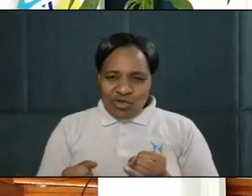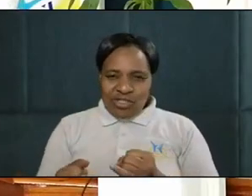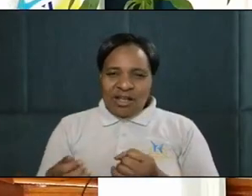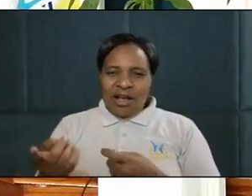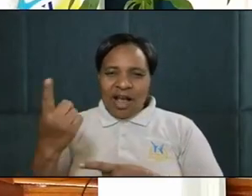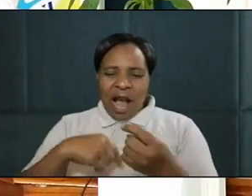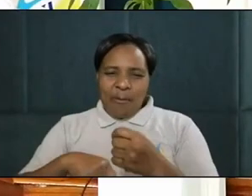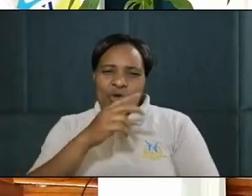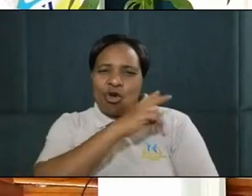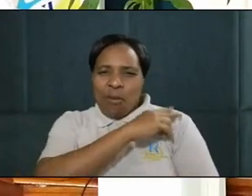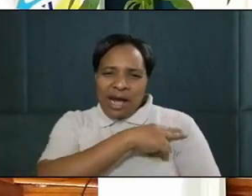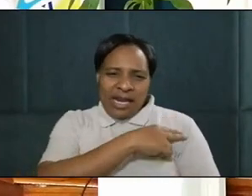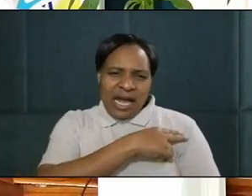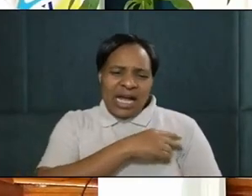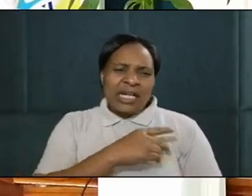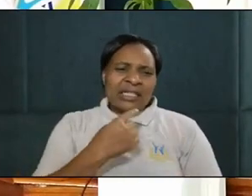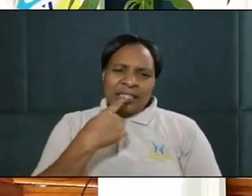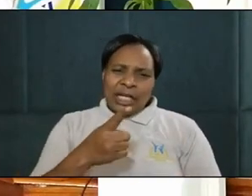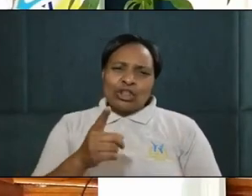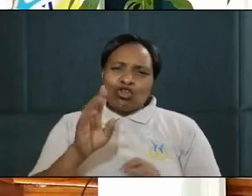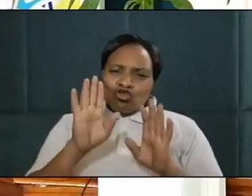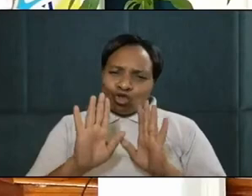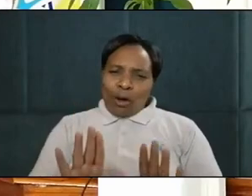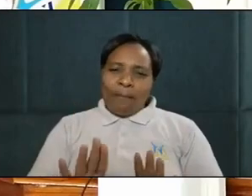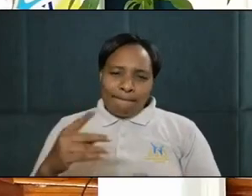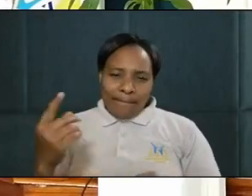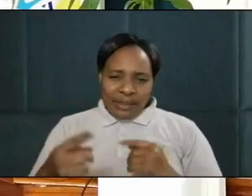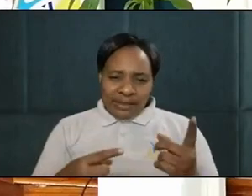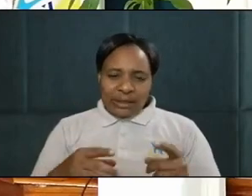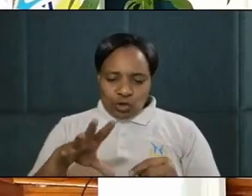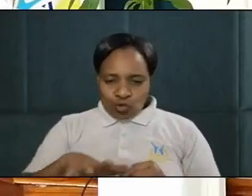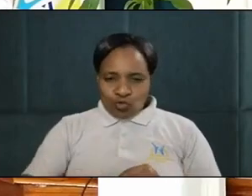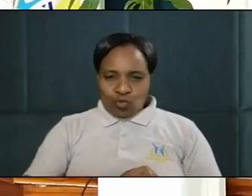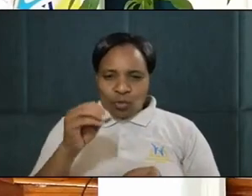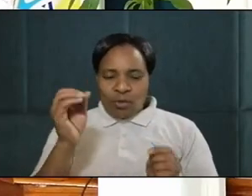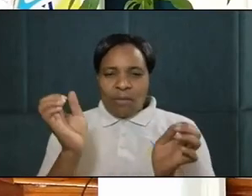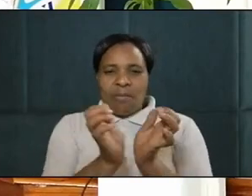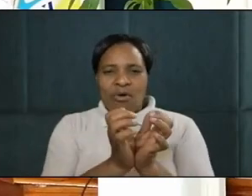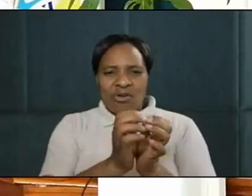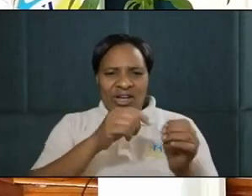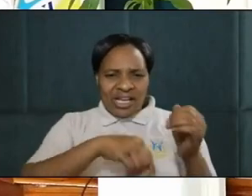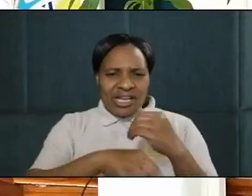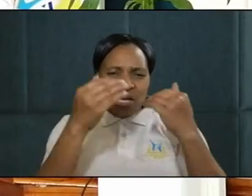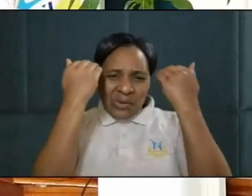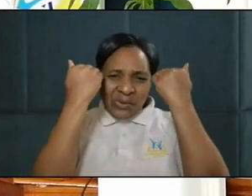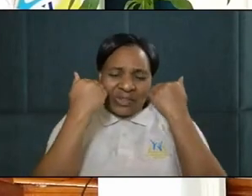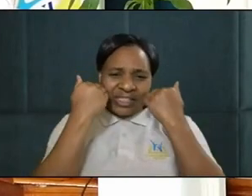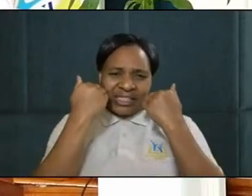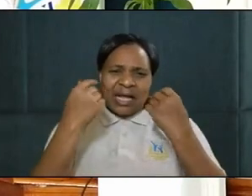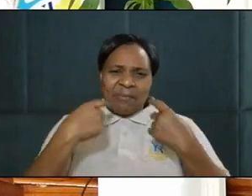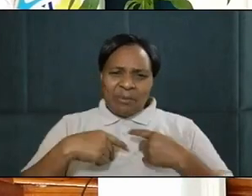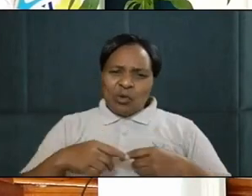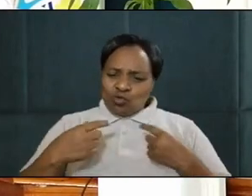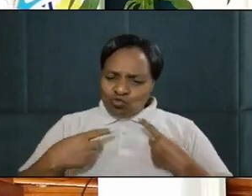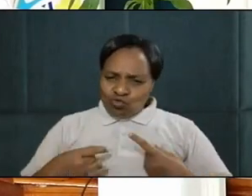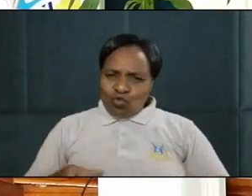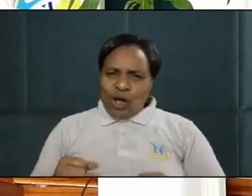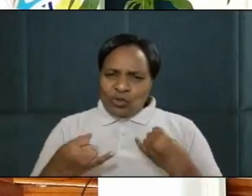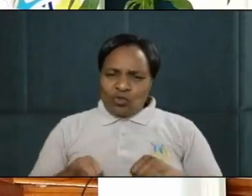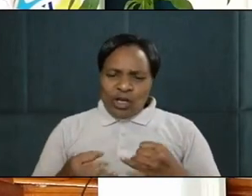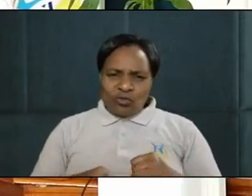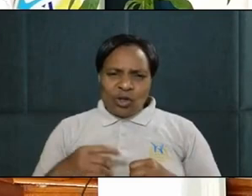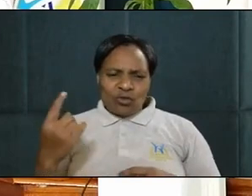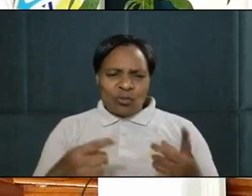came very fast, stopped the mob from beating him. Then they took Paul into the inner courts. As people were still trying to beat